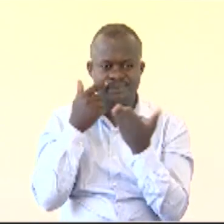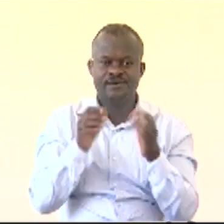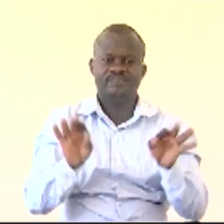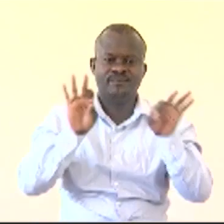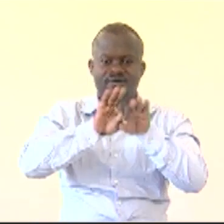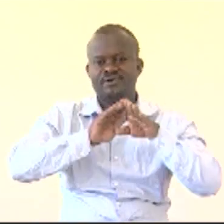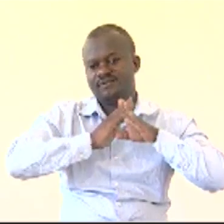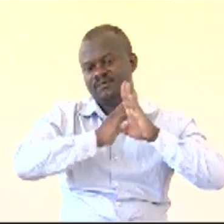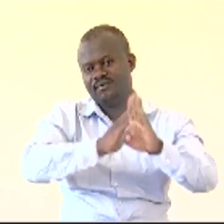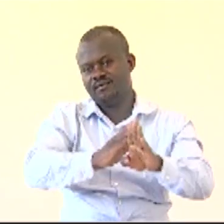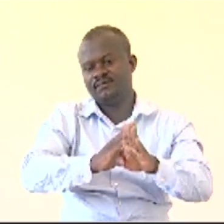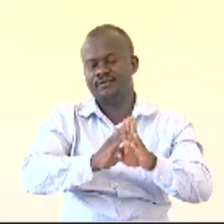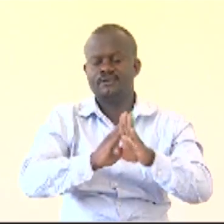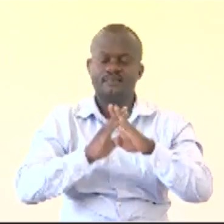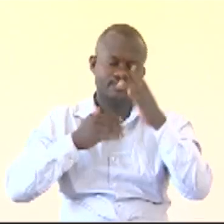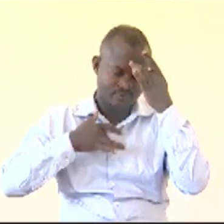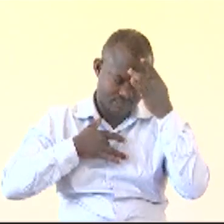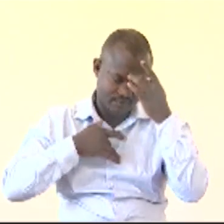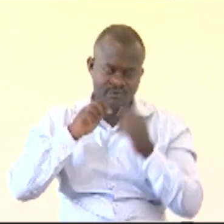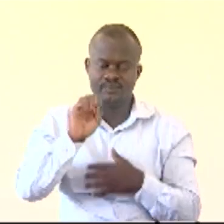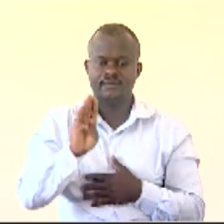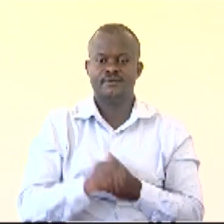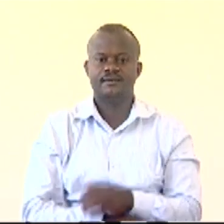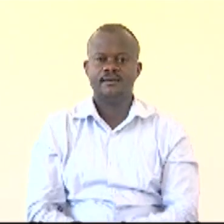protect against pulmonary tuberculosis.